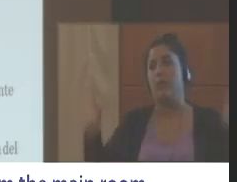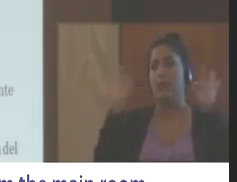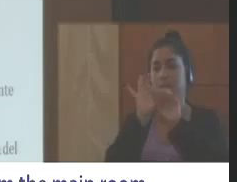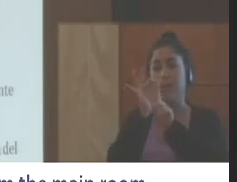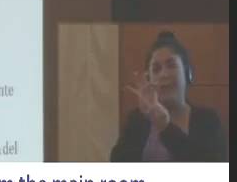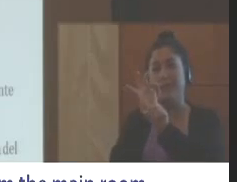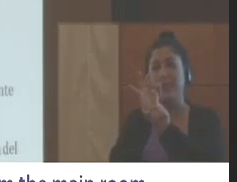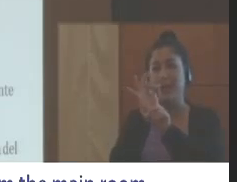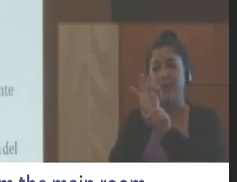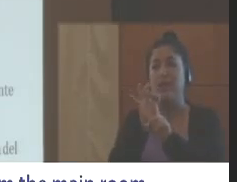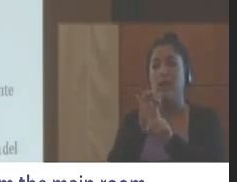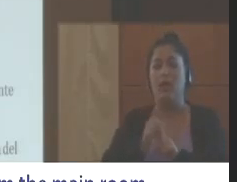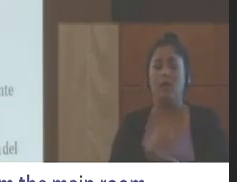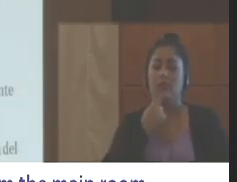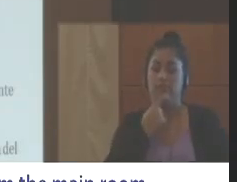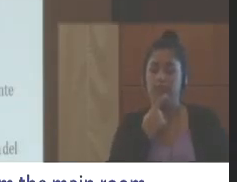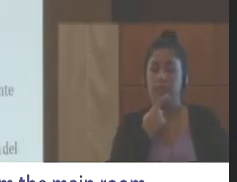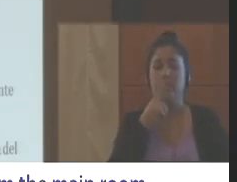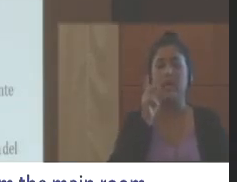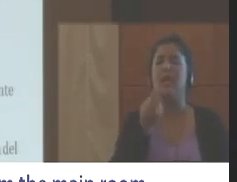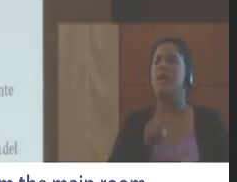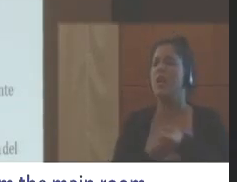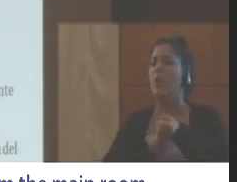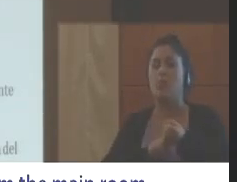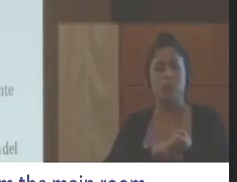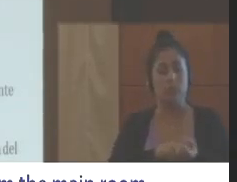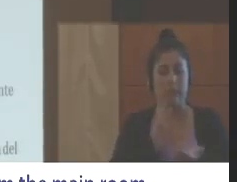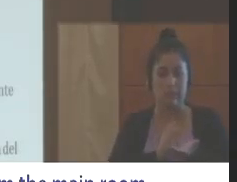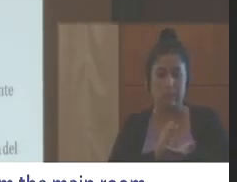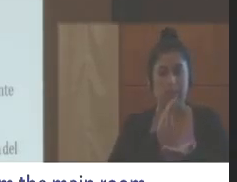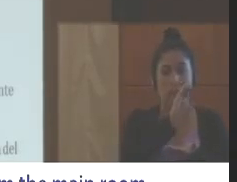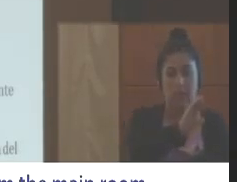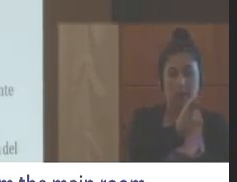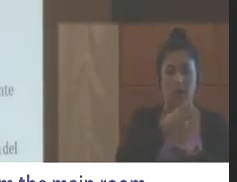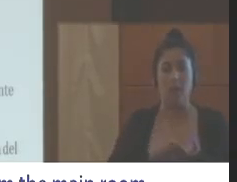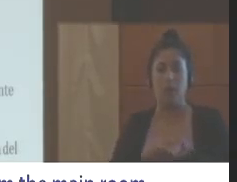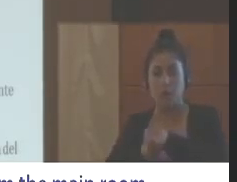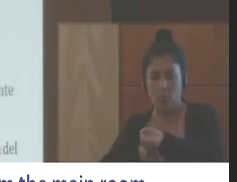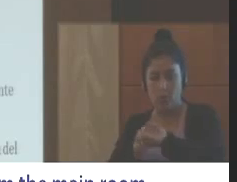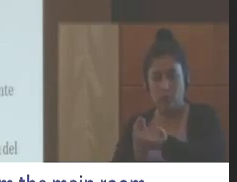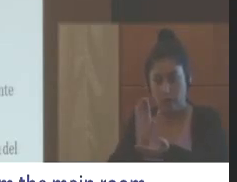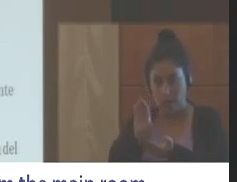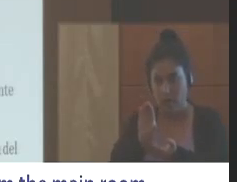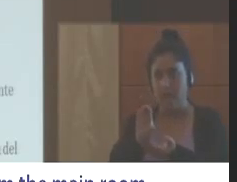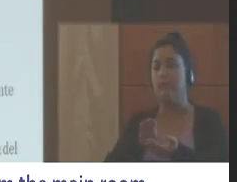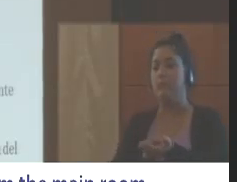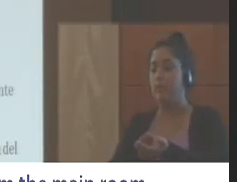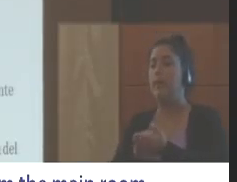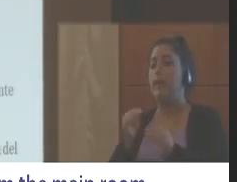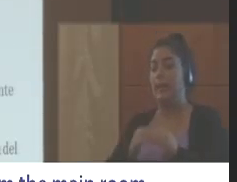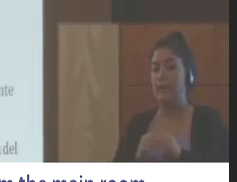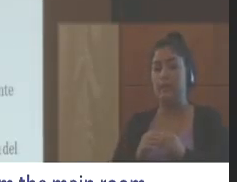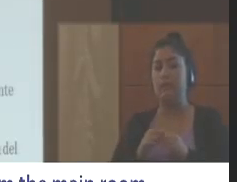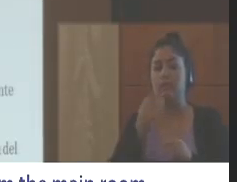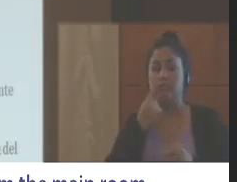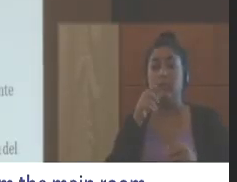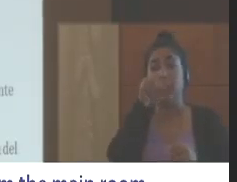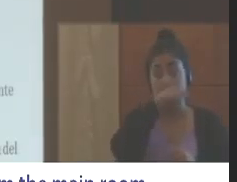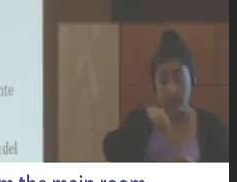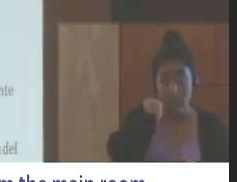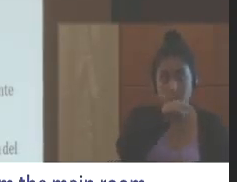where we would focus and allocate resources to risk reduction, to risk management. We created